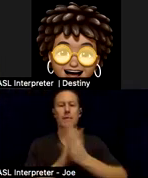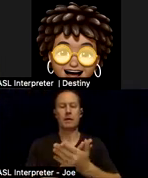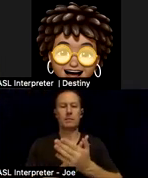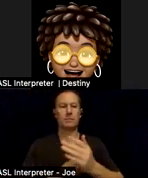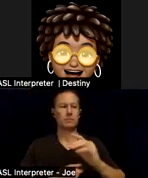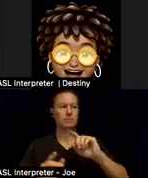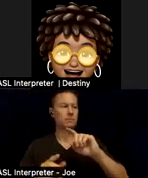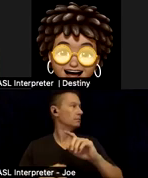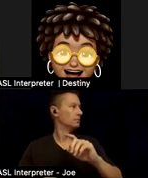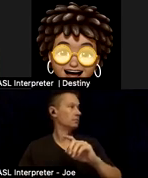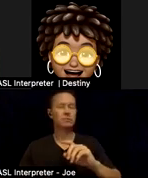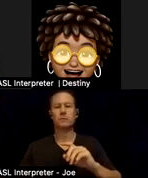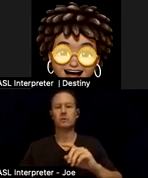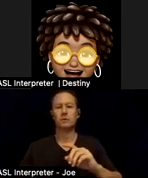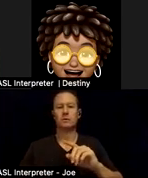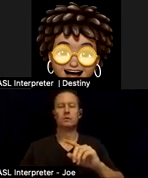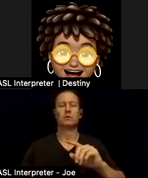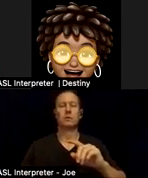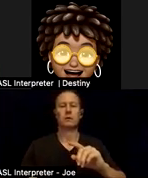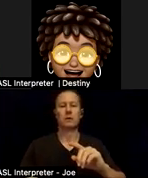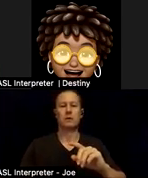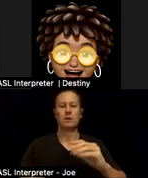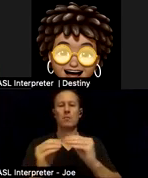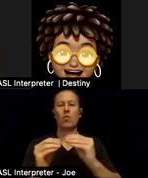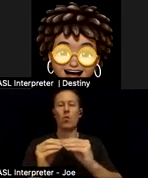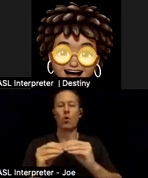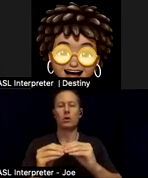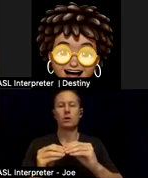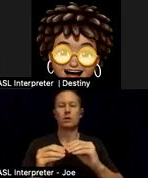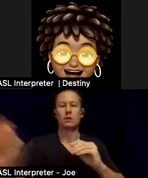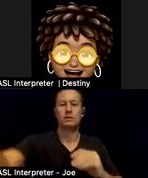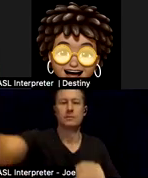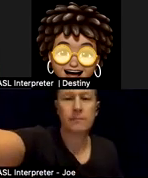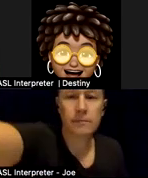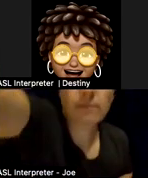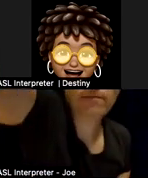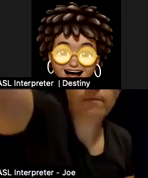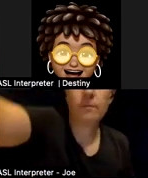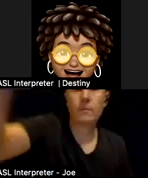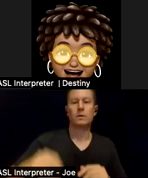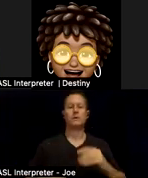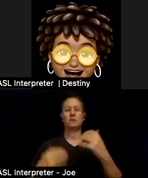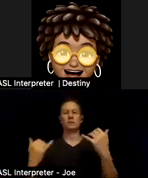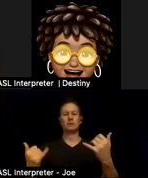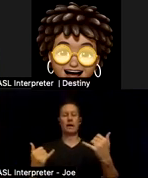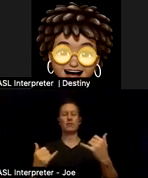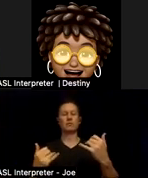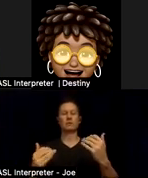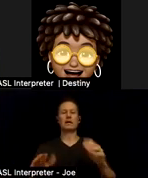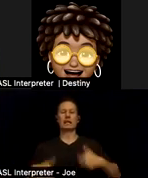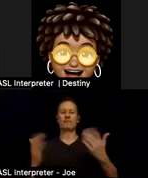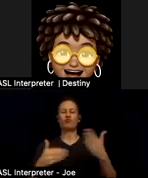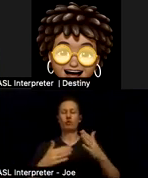go all the way across the room, creating more broken glass, and if someone is close to those, they could hit them directly. All right, now we've done the living room, why don't we go check out the kitchen,